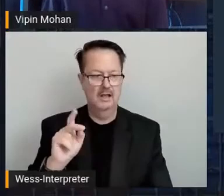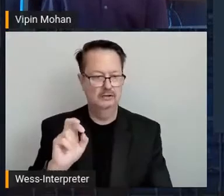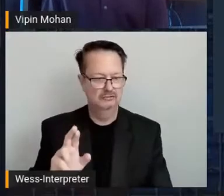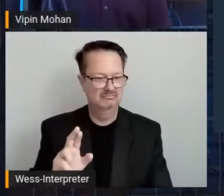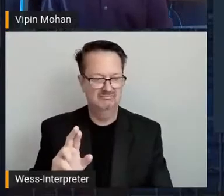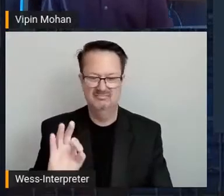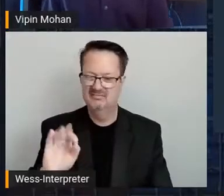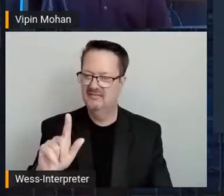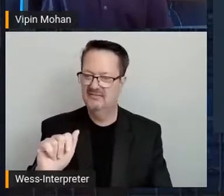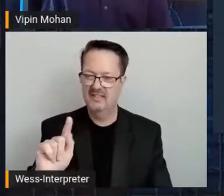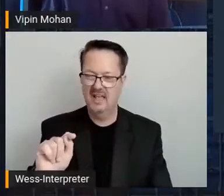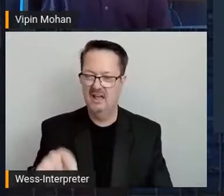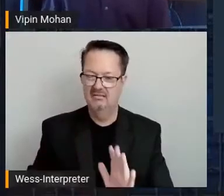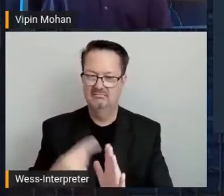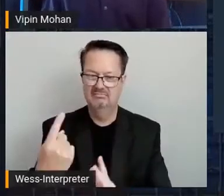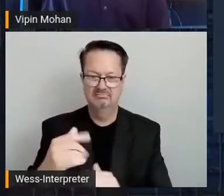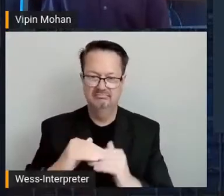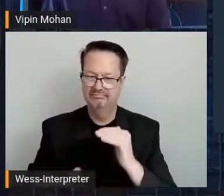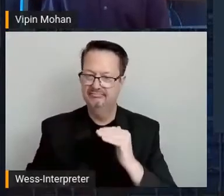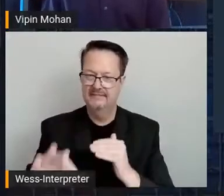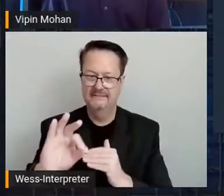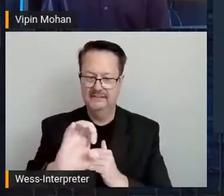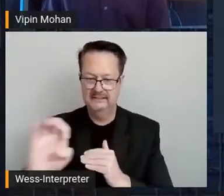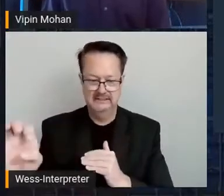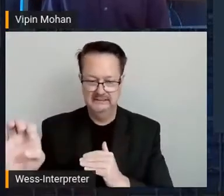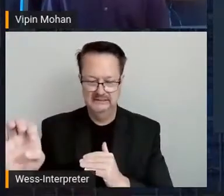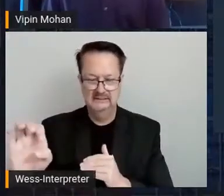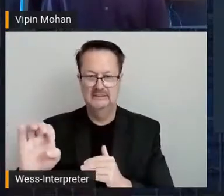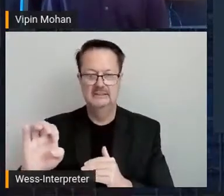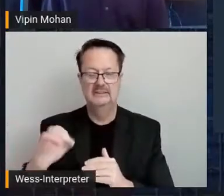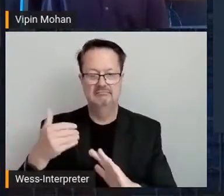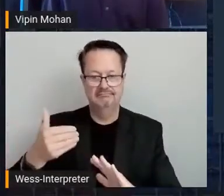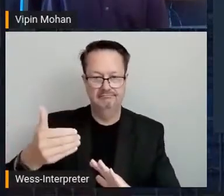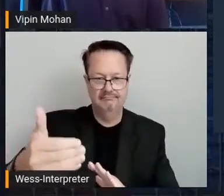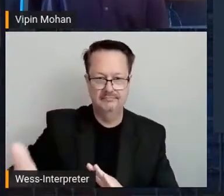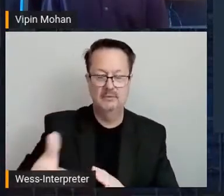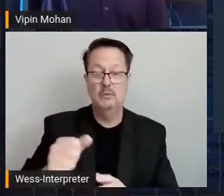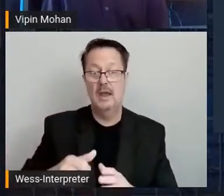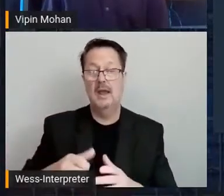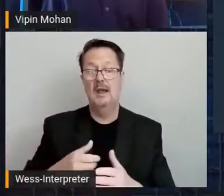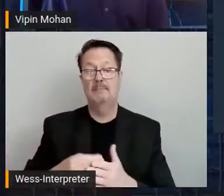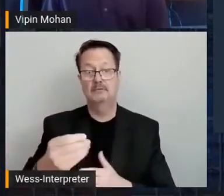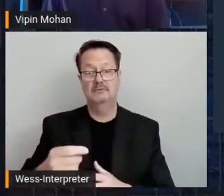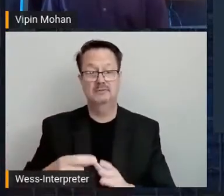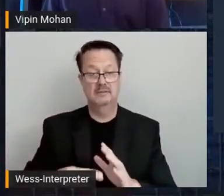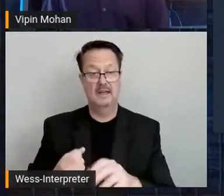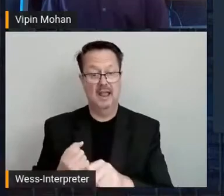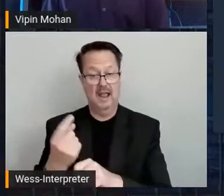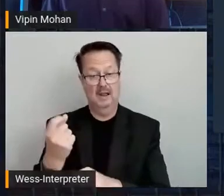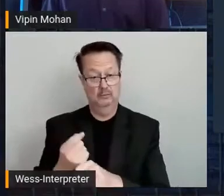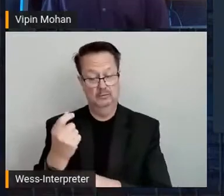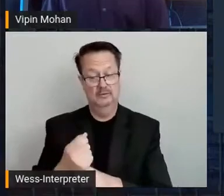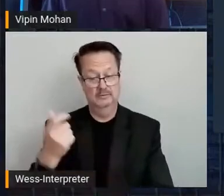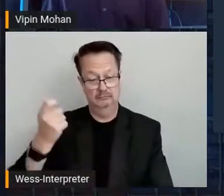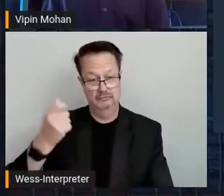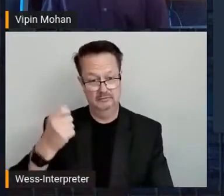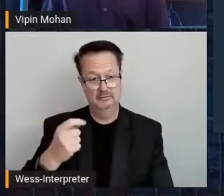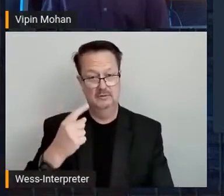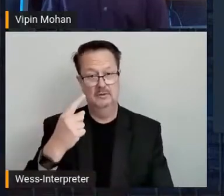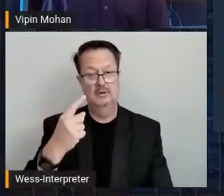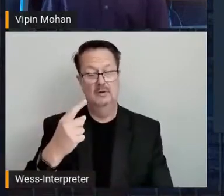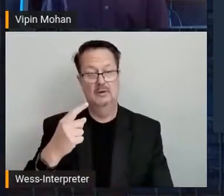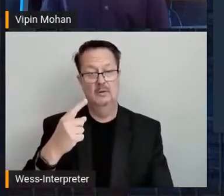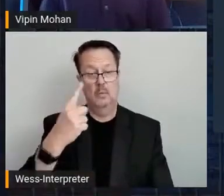fee, and there are two options right now. So either you can purchase an annual subscription per cluster for 1 year at